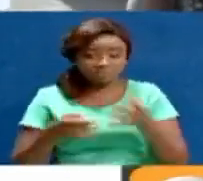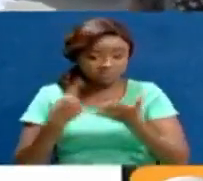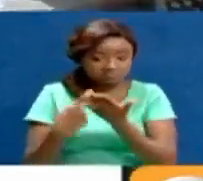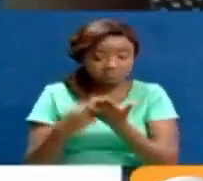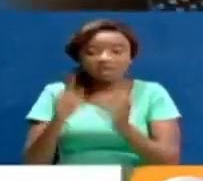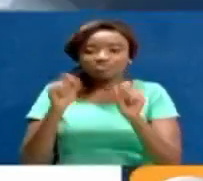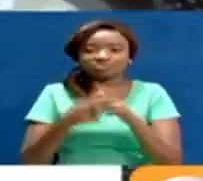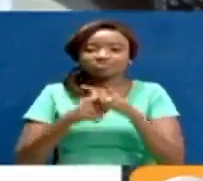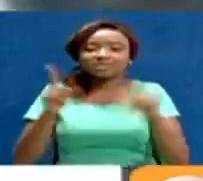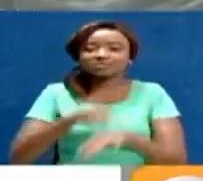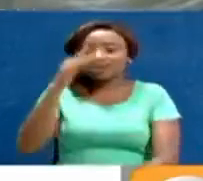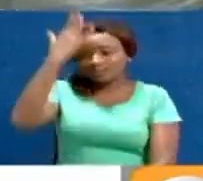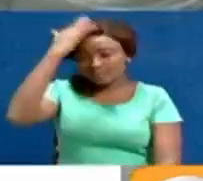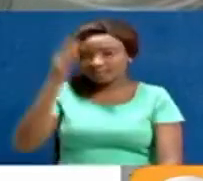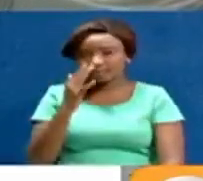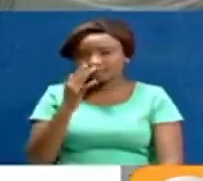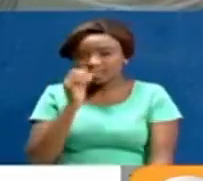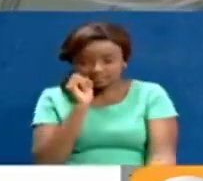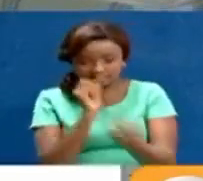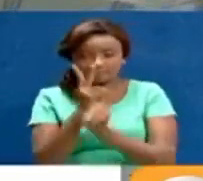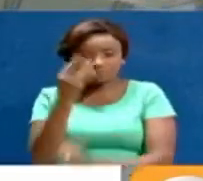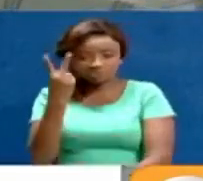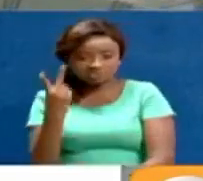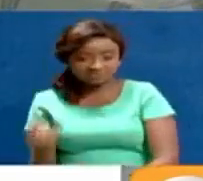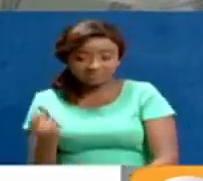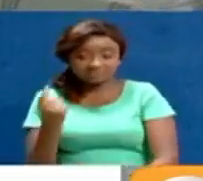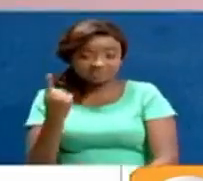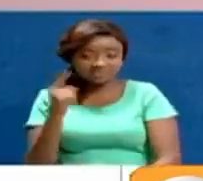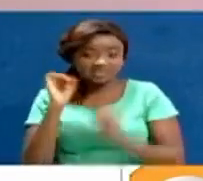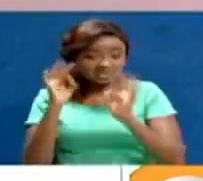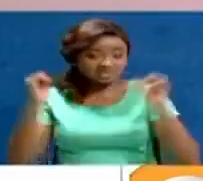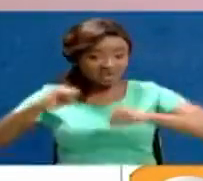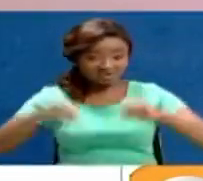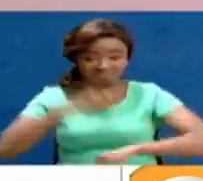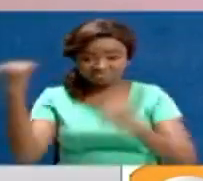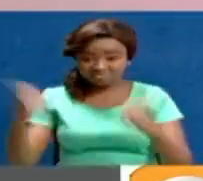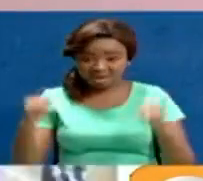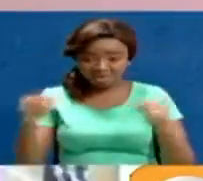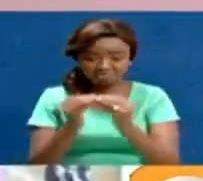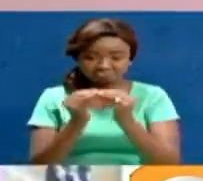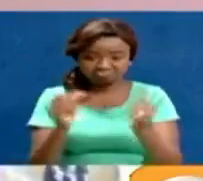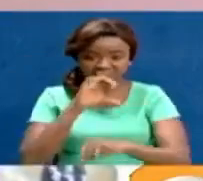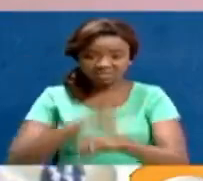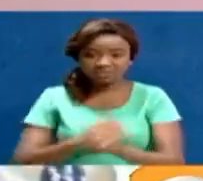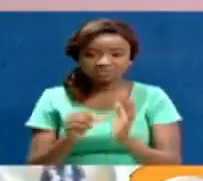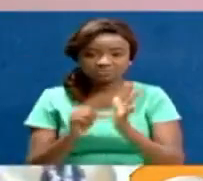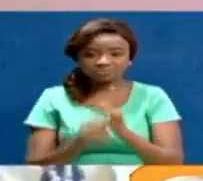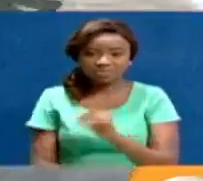on Monday, December 21st, in the event that a deal is not yet reached. Dorcas Wangira, Citizen TV, Nairobi.